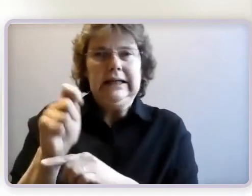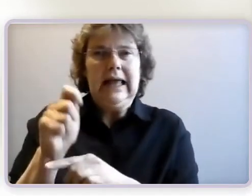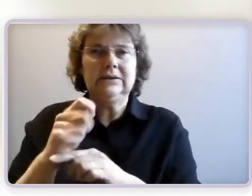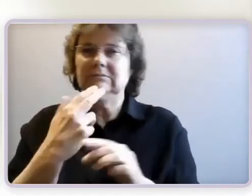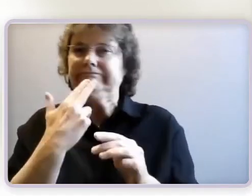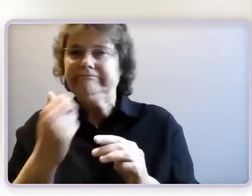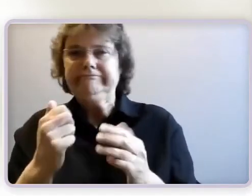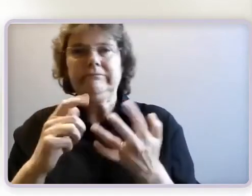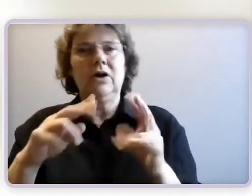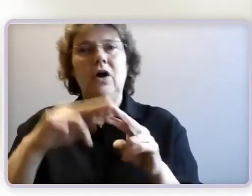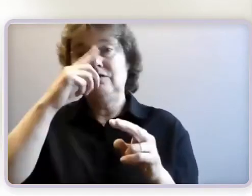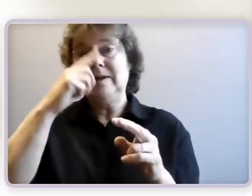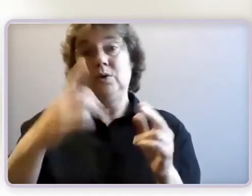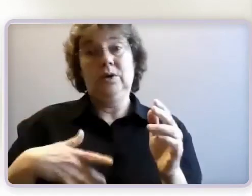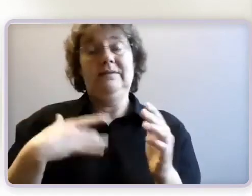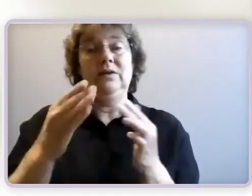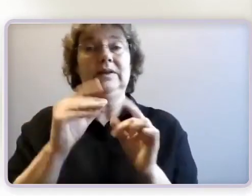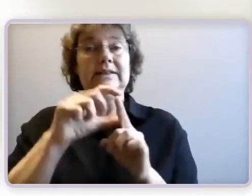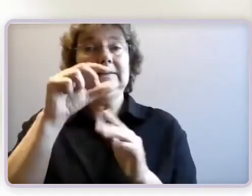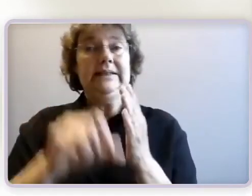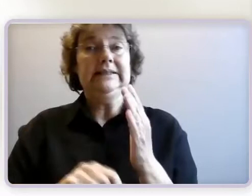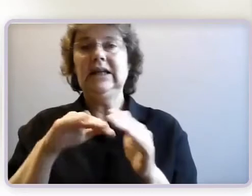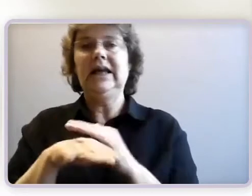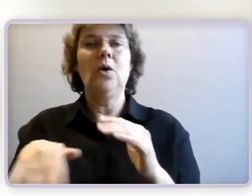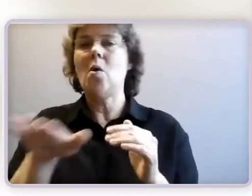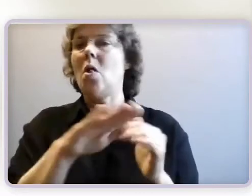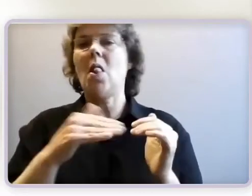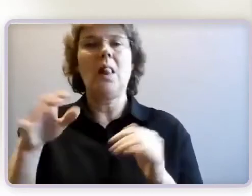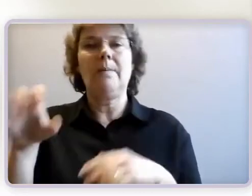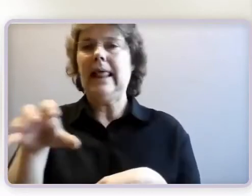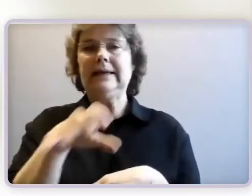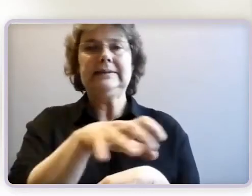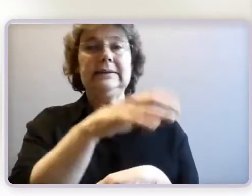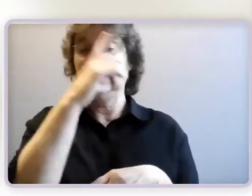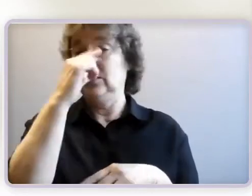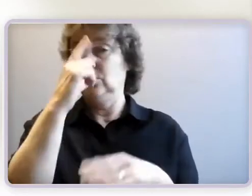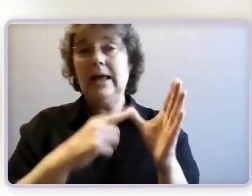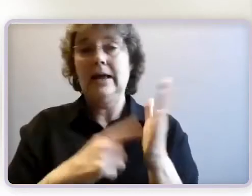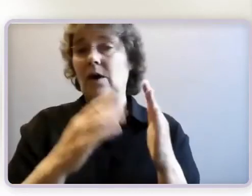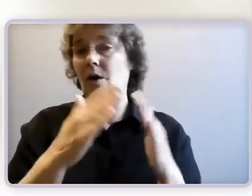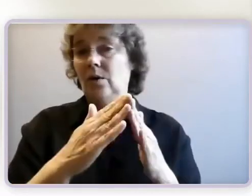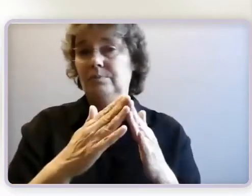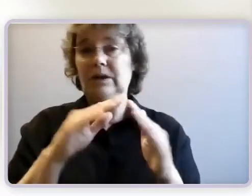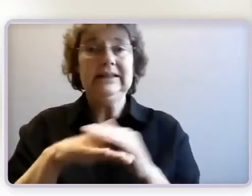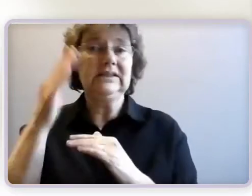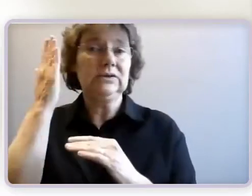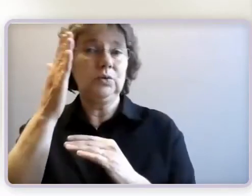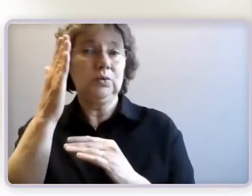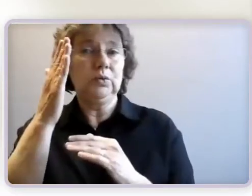all settings. So that could be at home, at school, in group